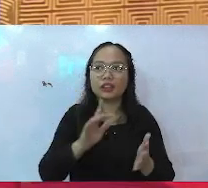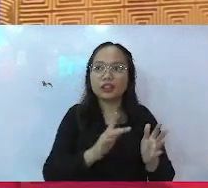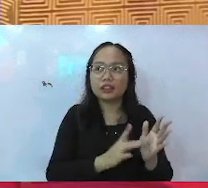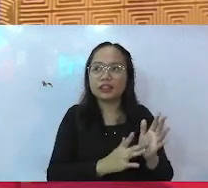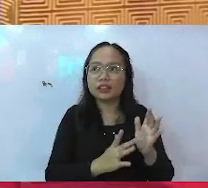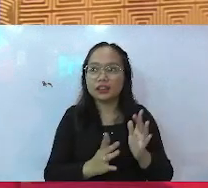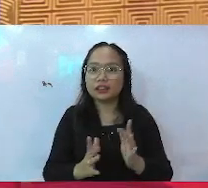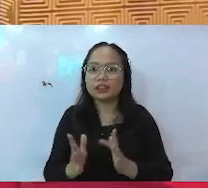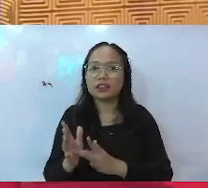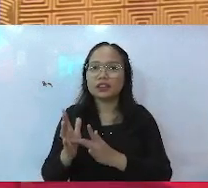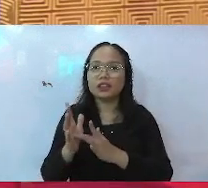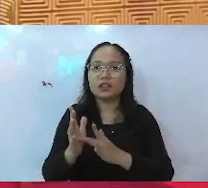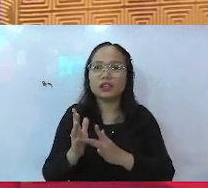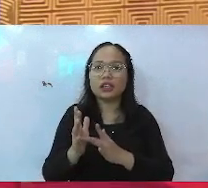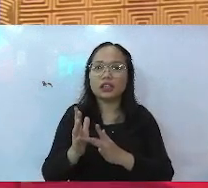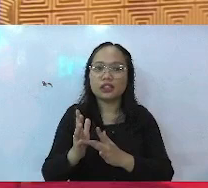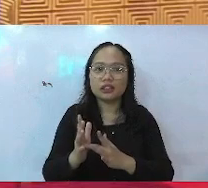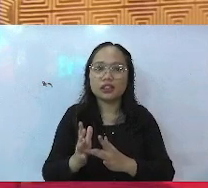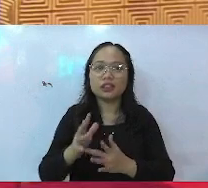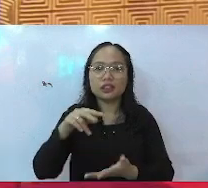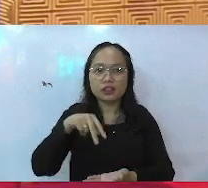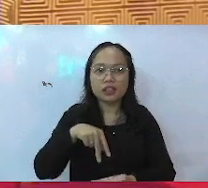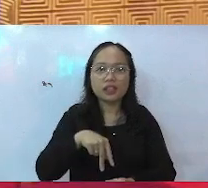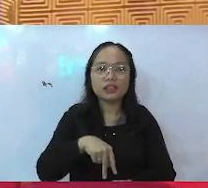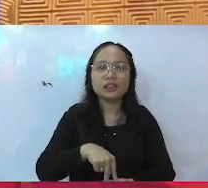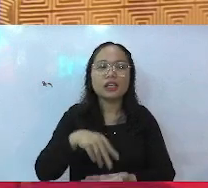For Jesus